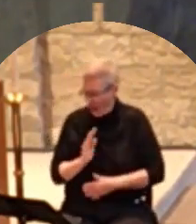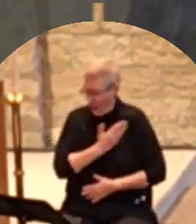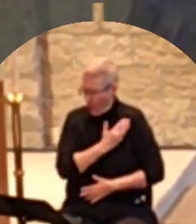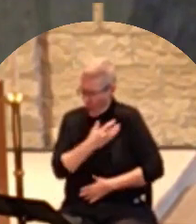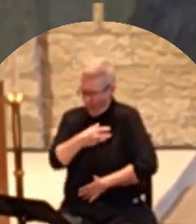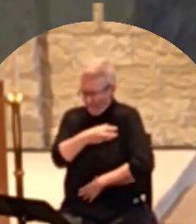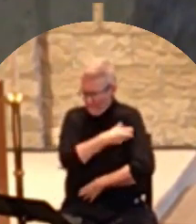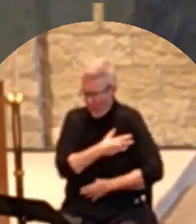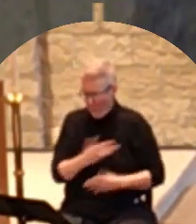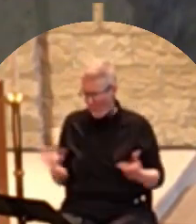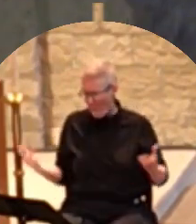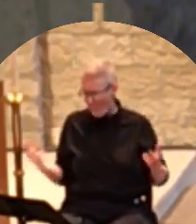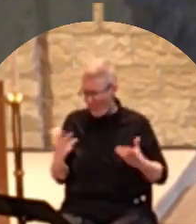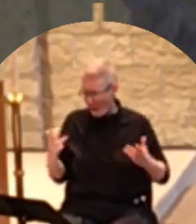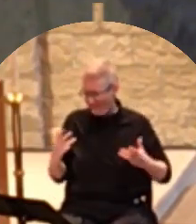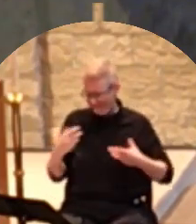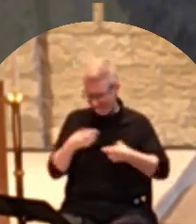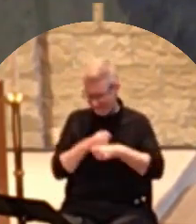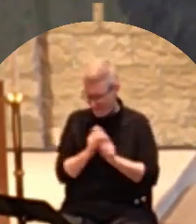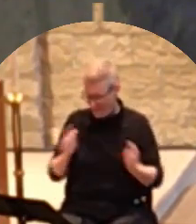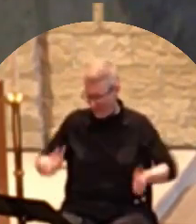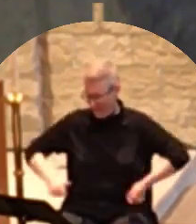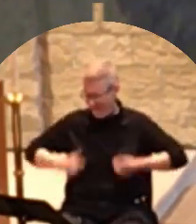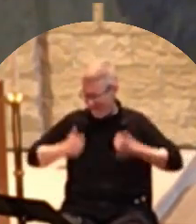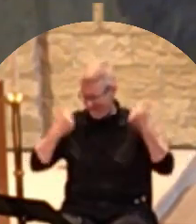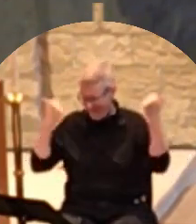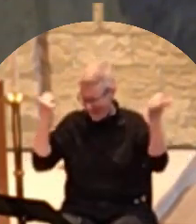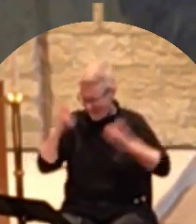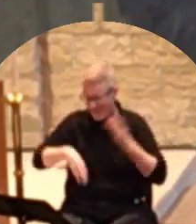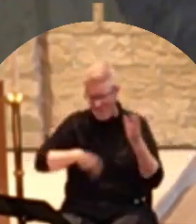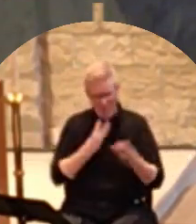our temple, the world is our church.